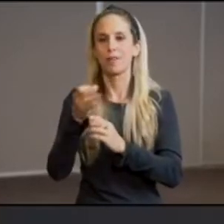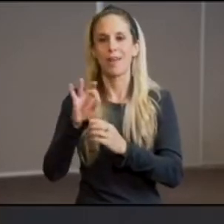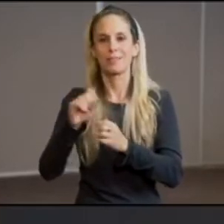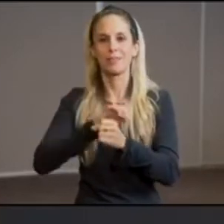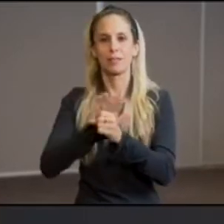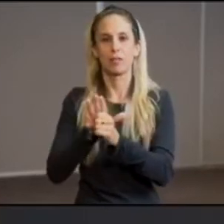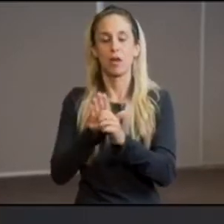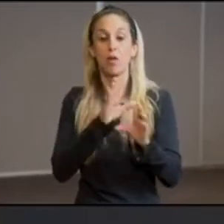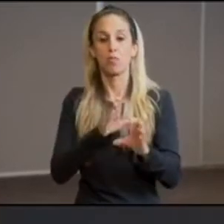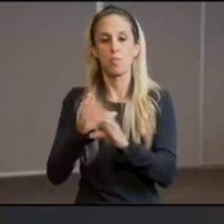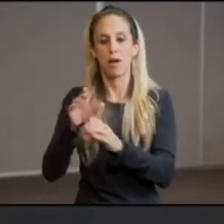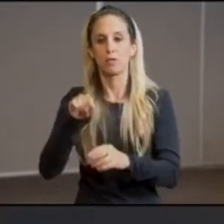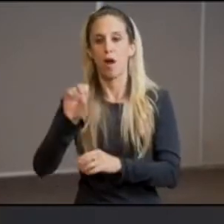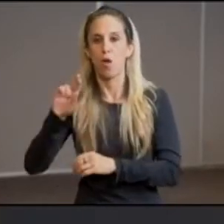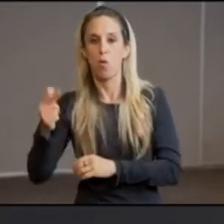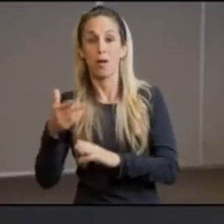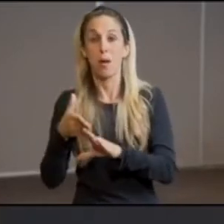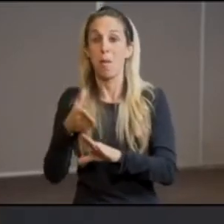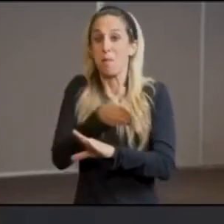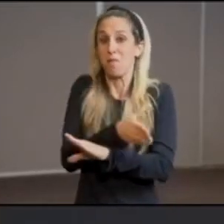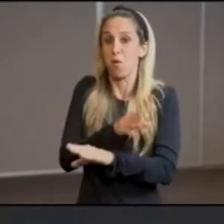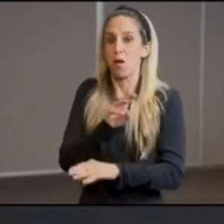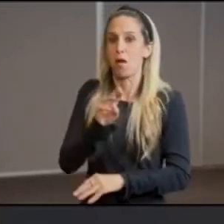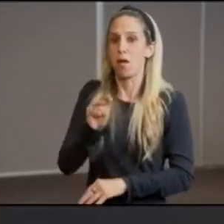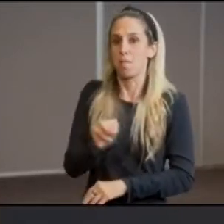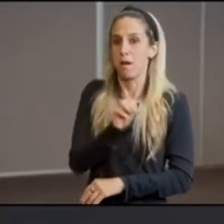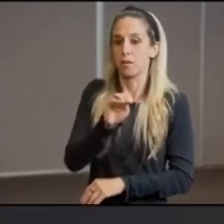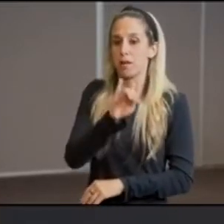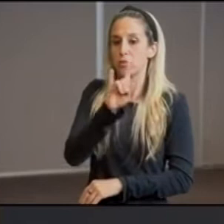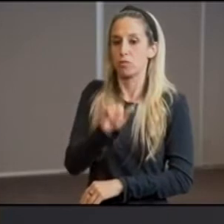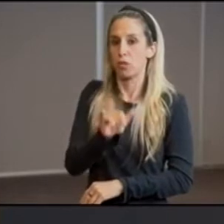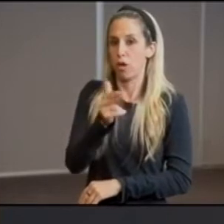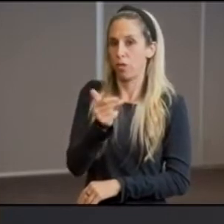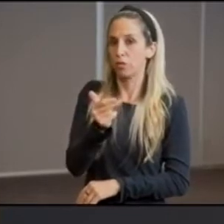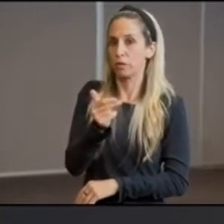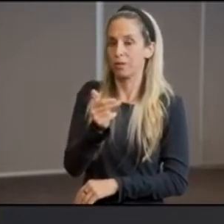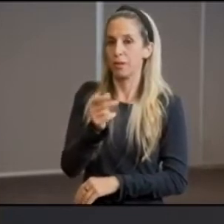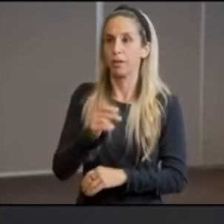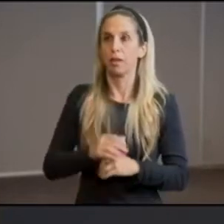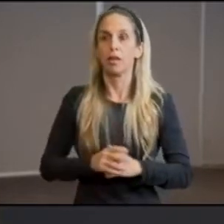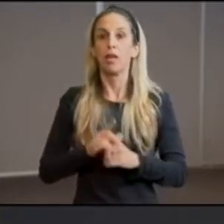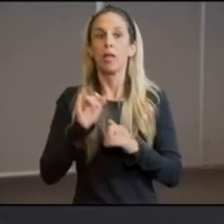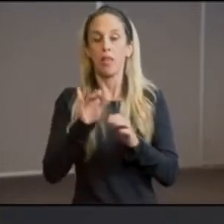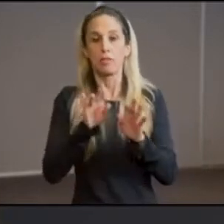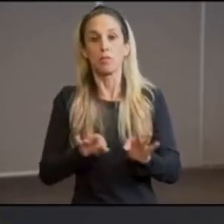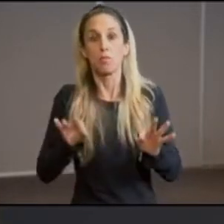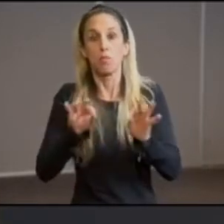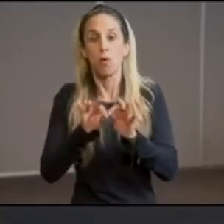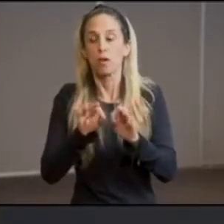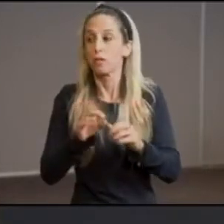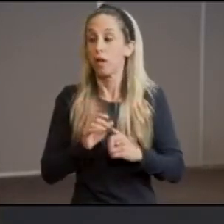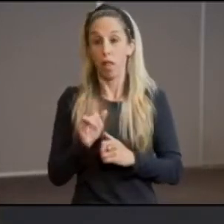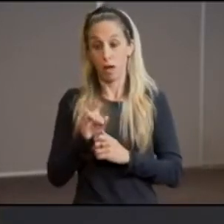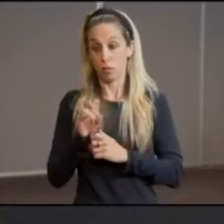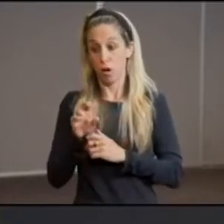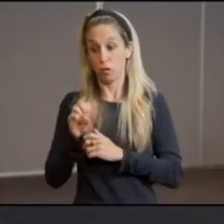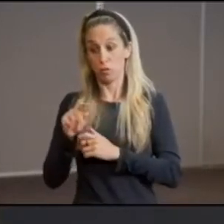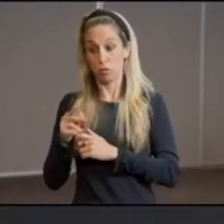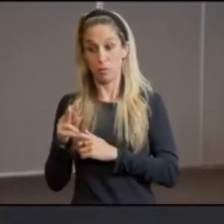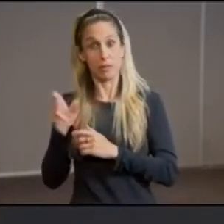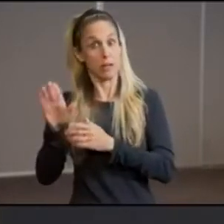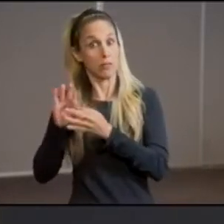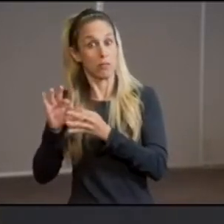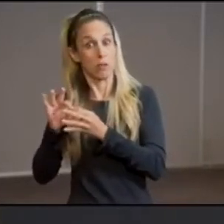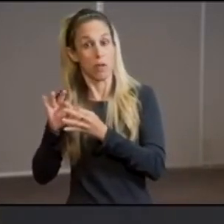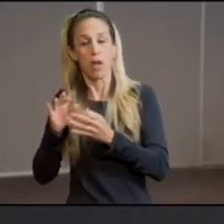covid19prepared.org before Monday, the July 13th. That is really important because, as Dr. Smith said, while we're